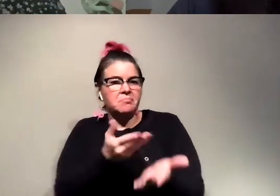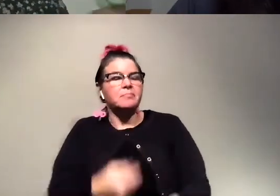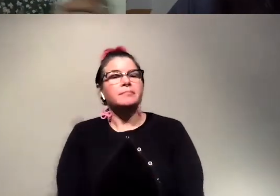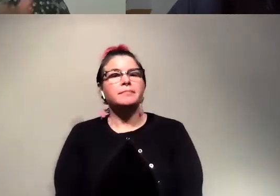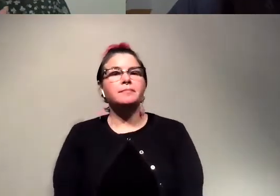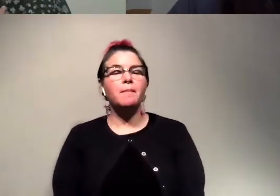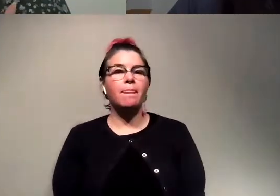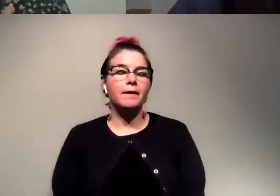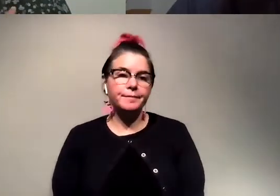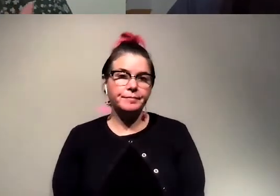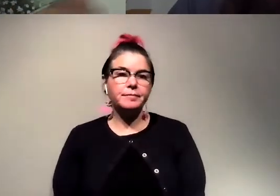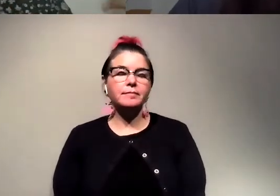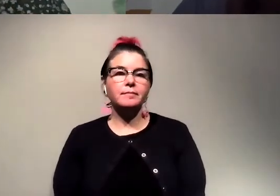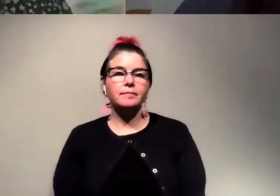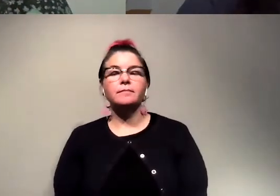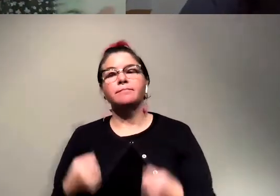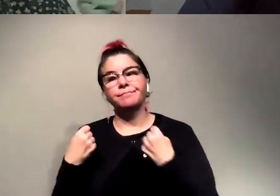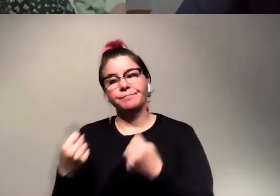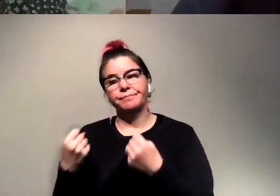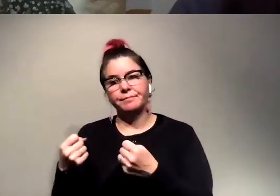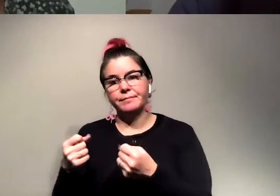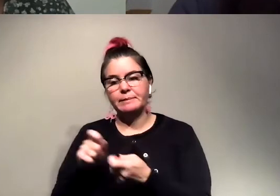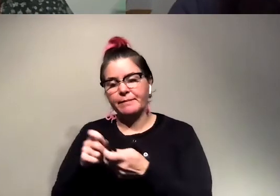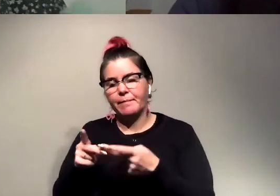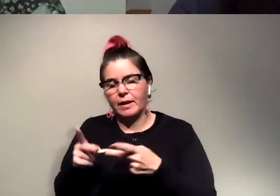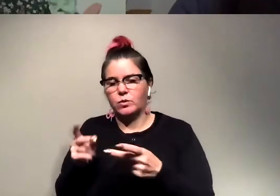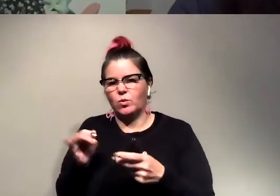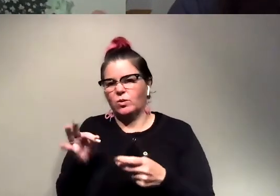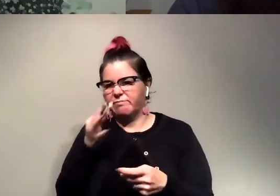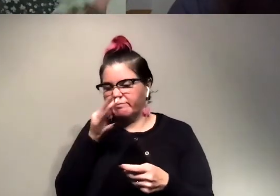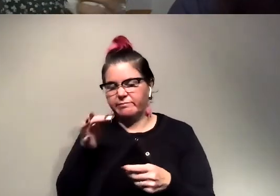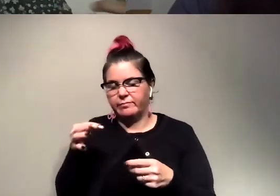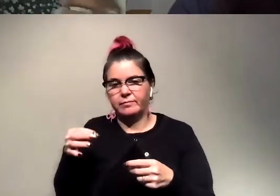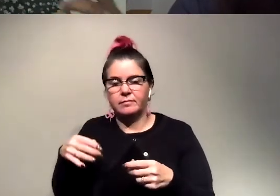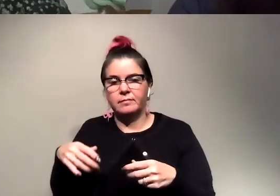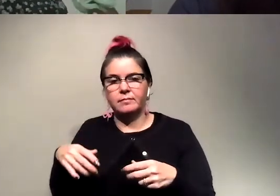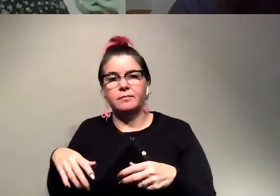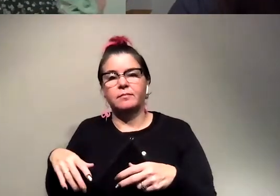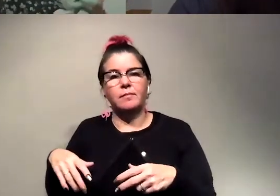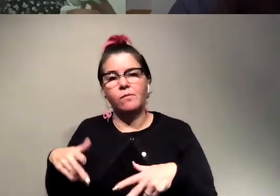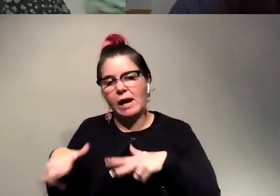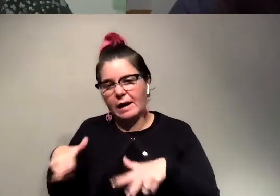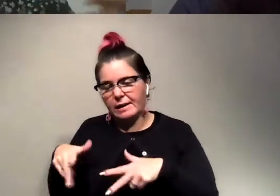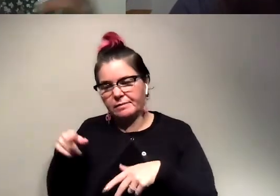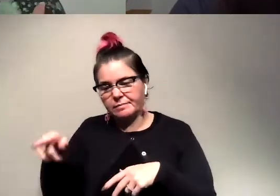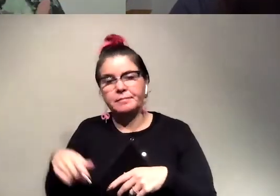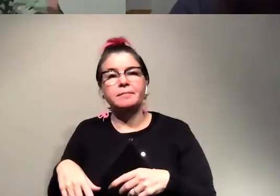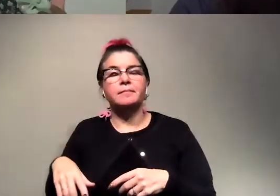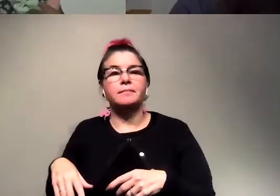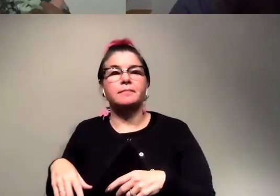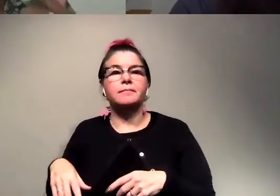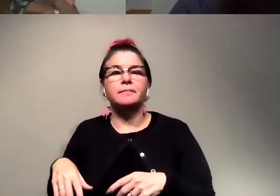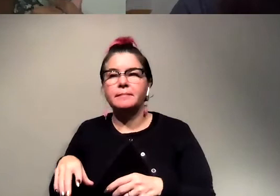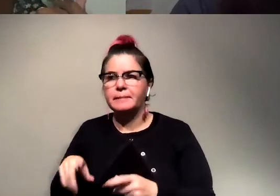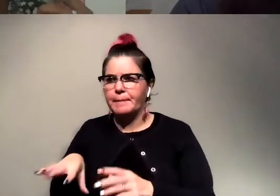So like drive to the location, or if we're staying right around camp, then we do that, and we pick a spot and